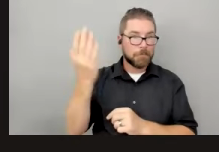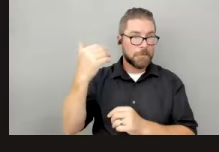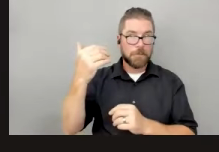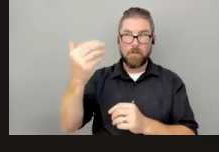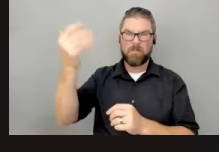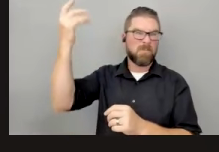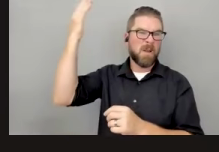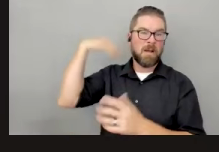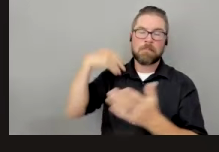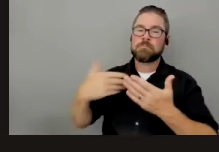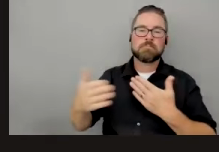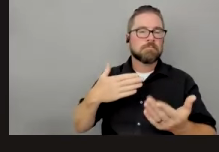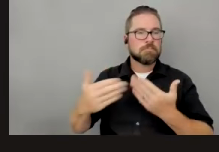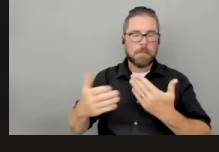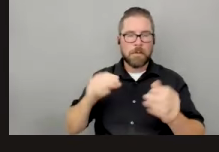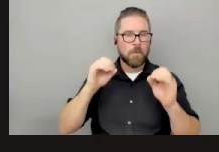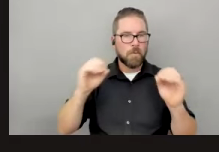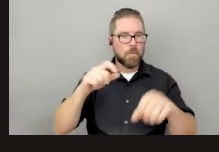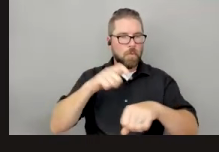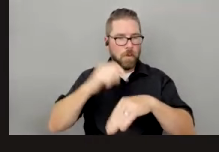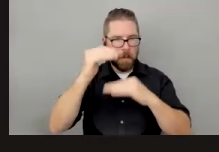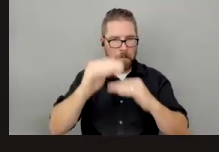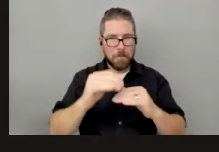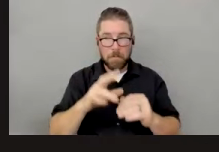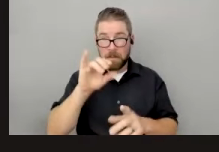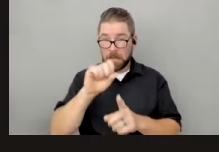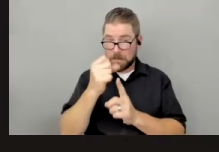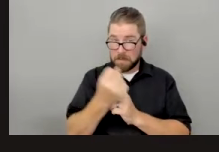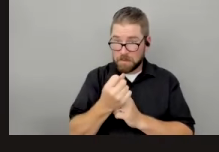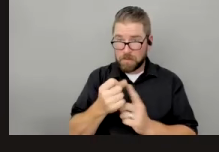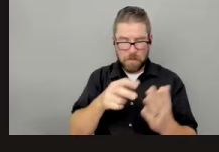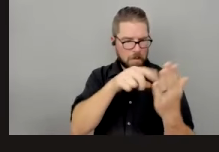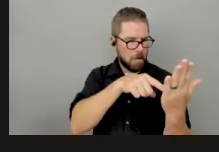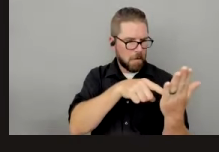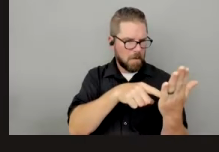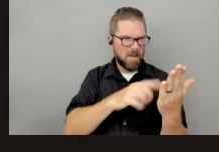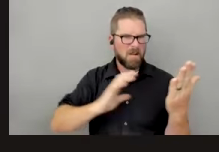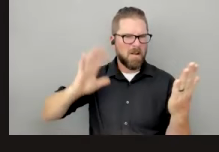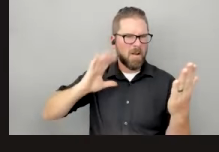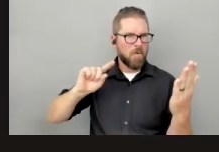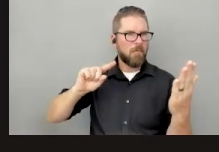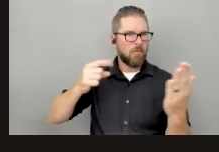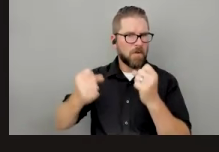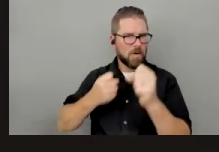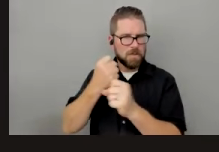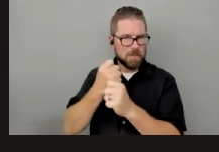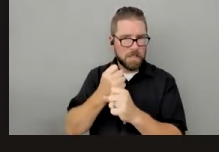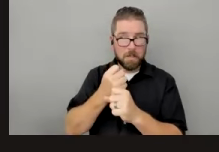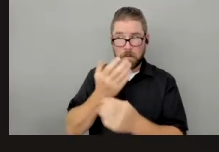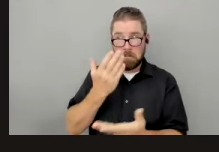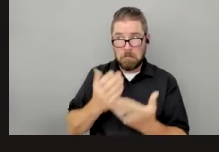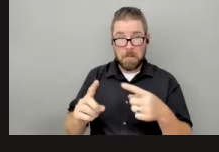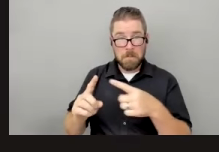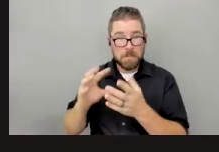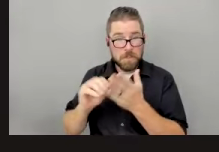case, it's saying that the student was sexually assaulted during their first year on campus. They could be in their second, third, fourth year with